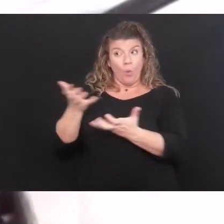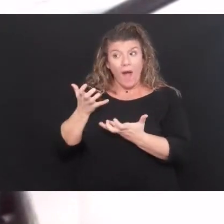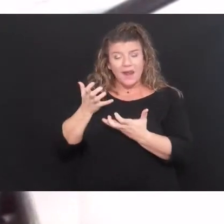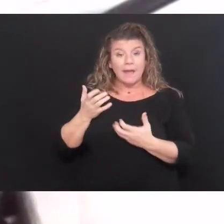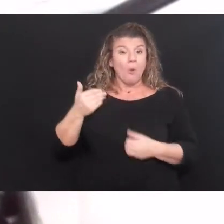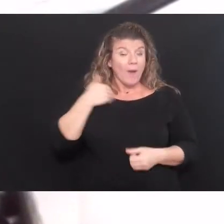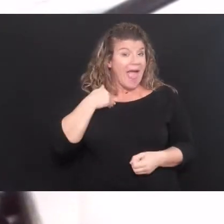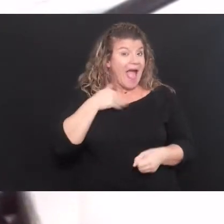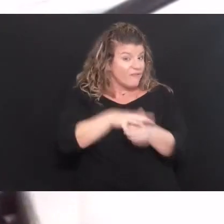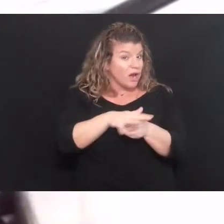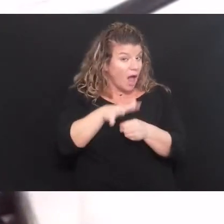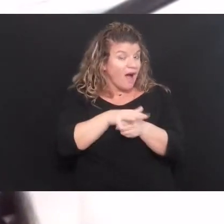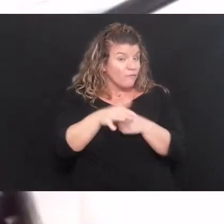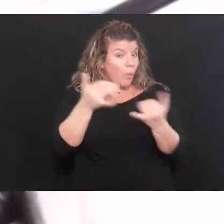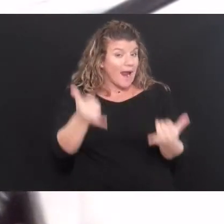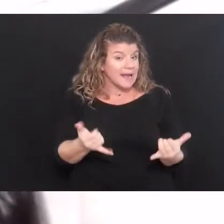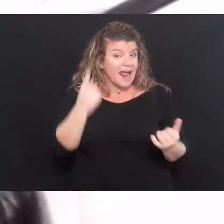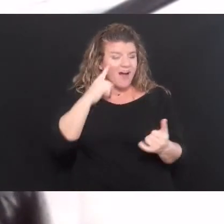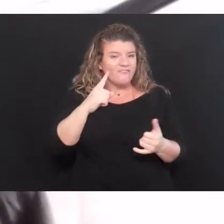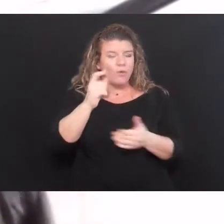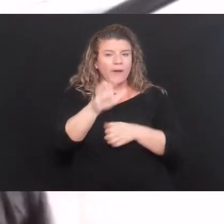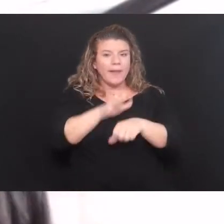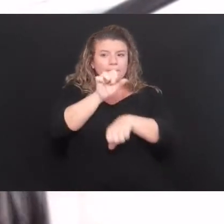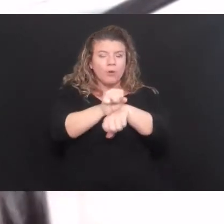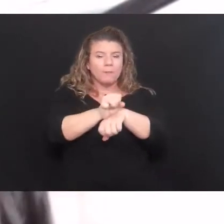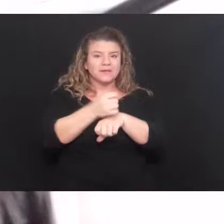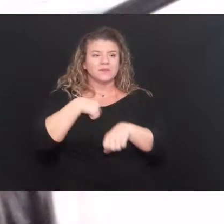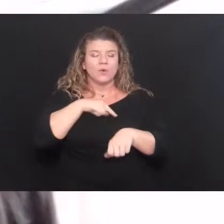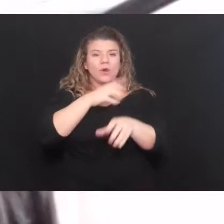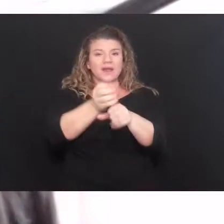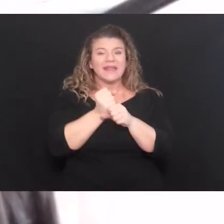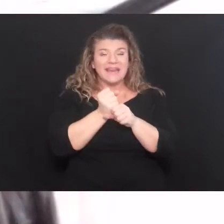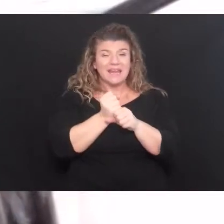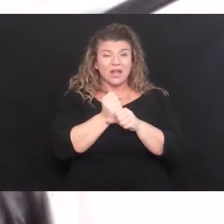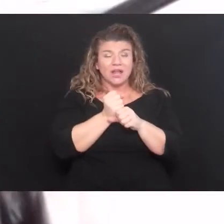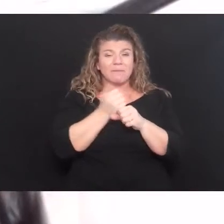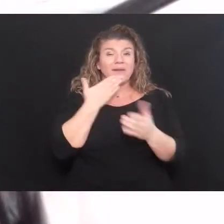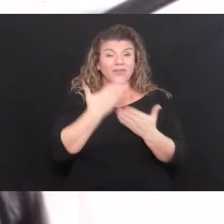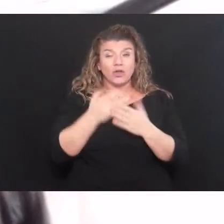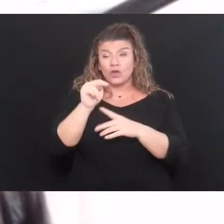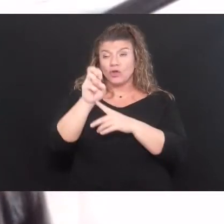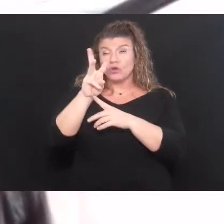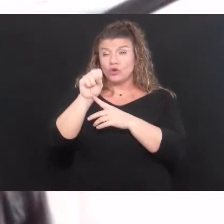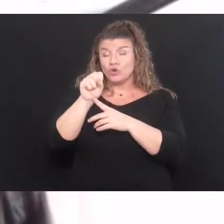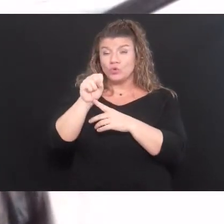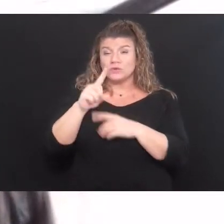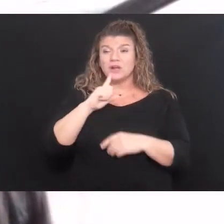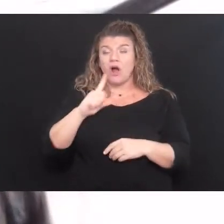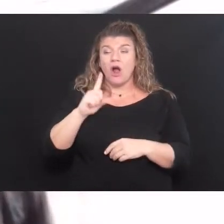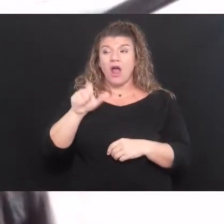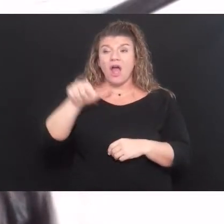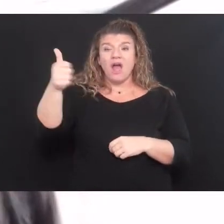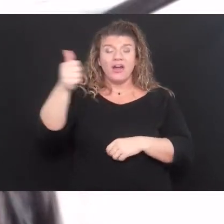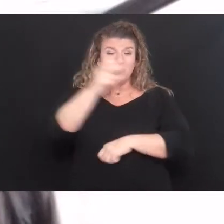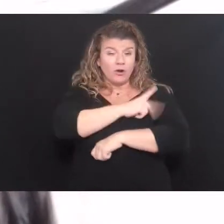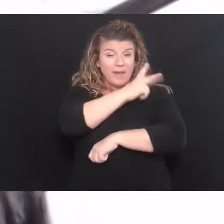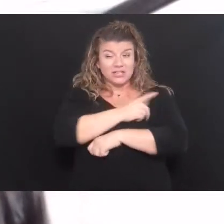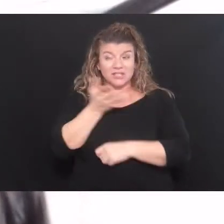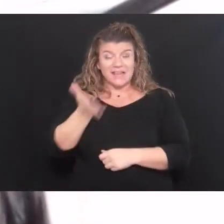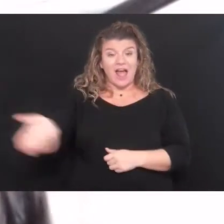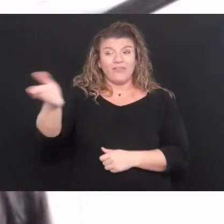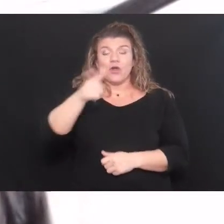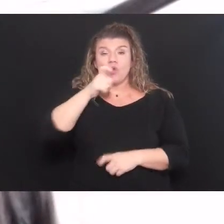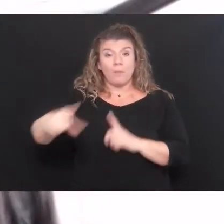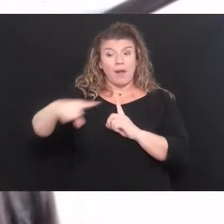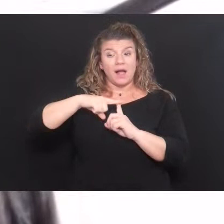sufficient amounts out there for at least some of the appointments that we're getting. The good news is I think that more patients out there who are COVID positive know